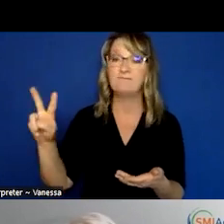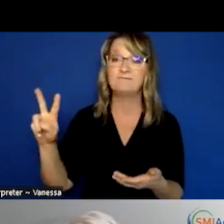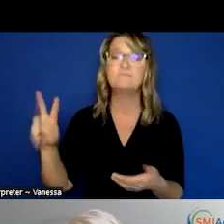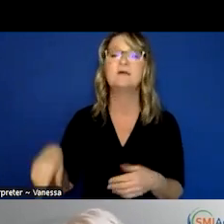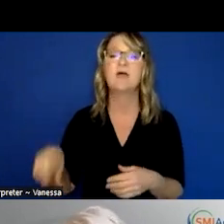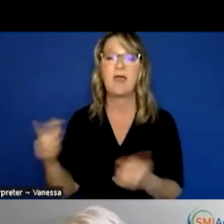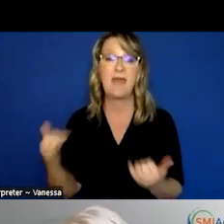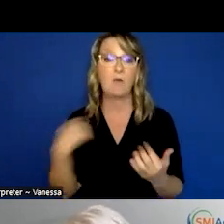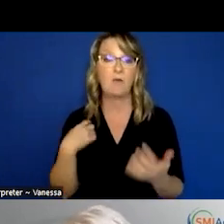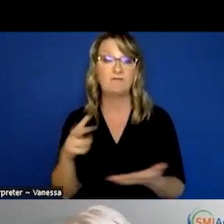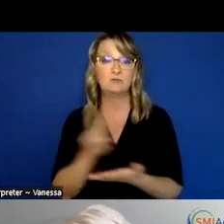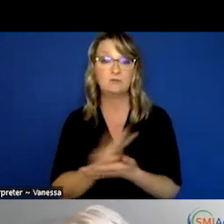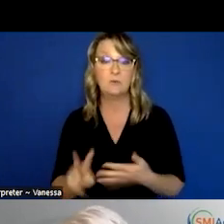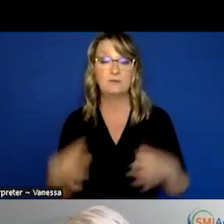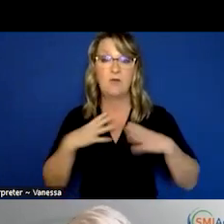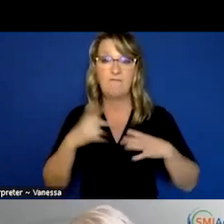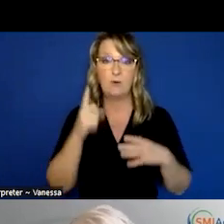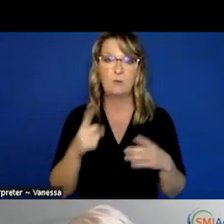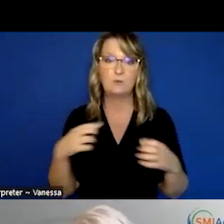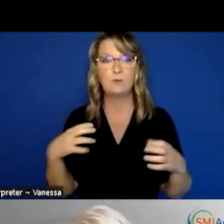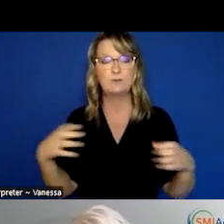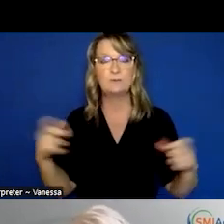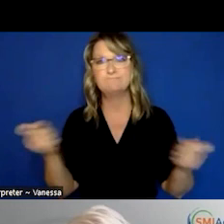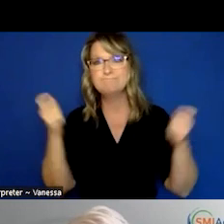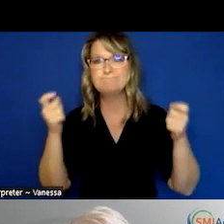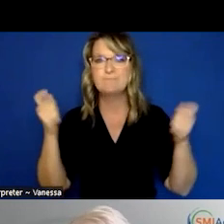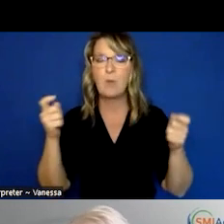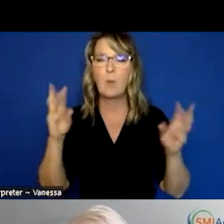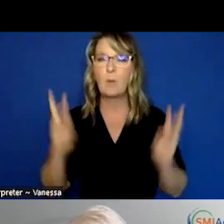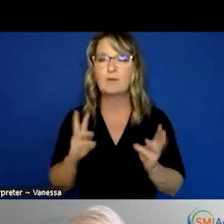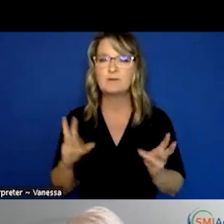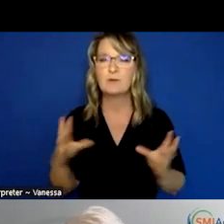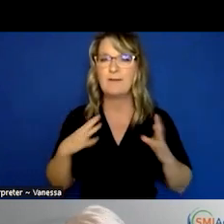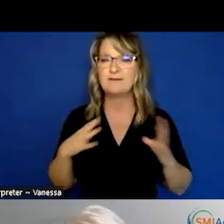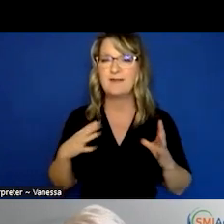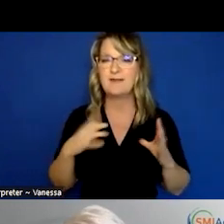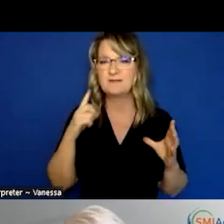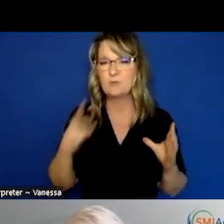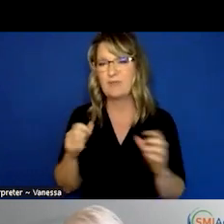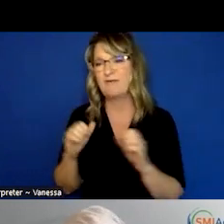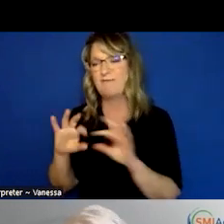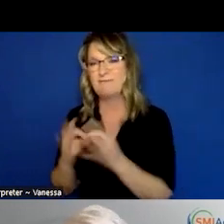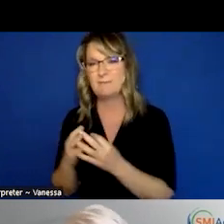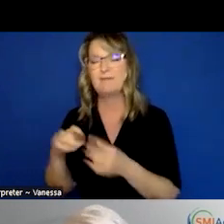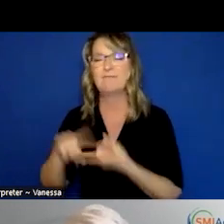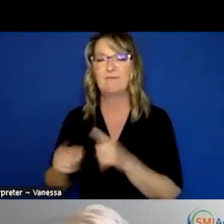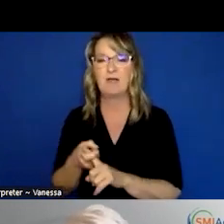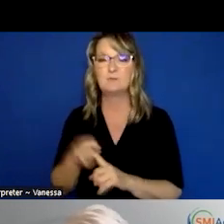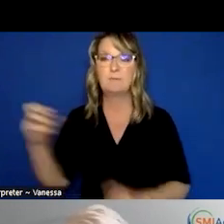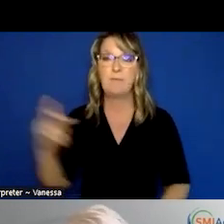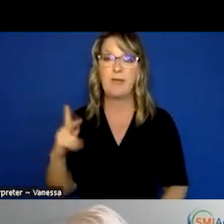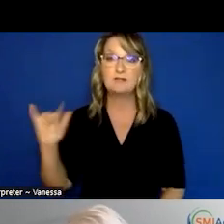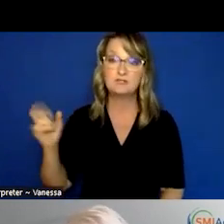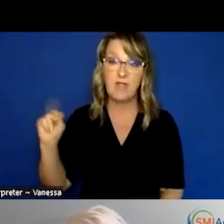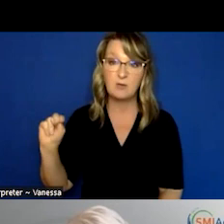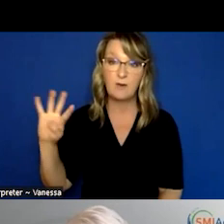off for you to celebrate the winter holidays with your family and friends, but we will be back on January 4th and you will not want to miss it,